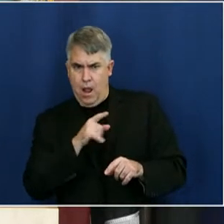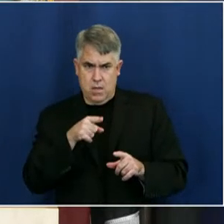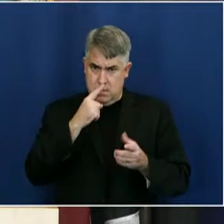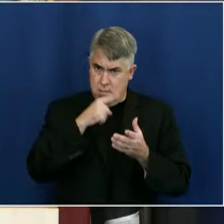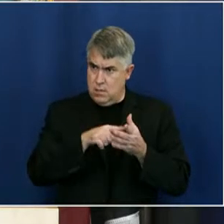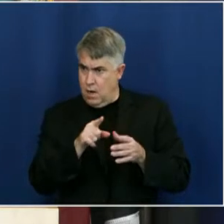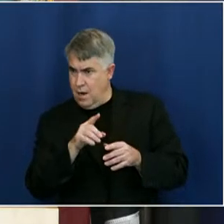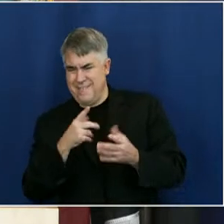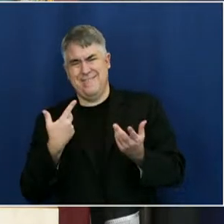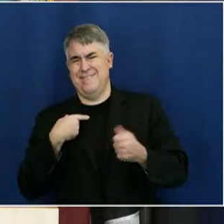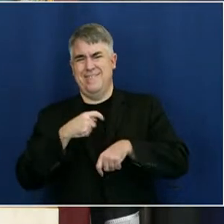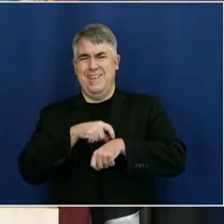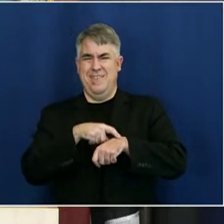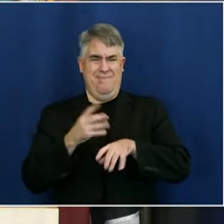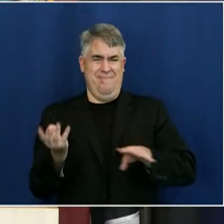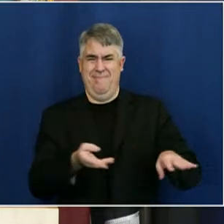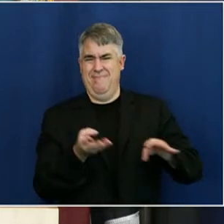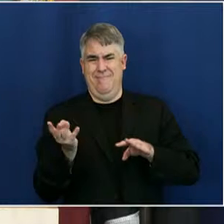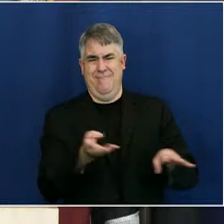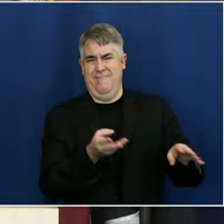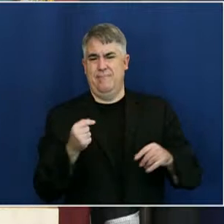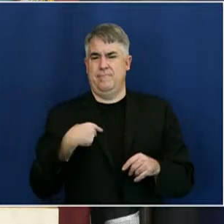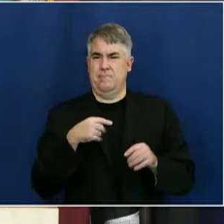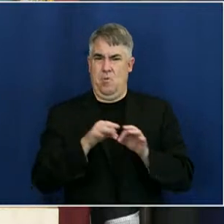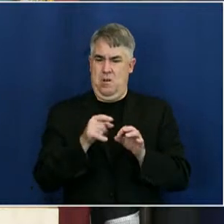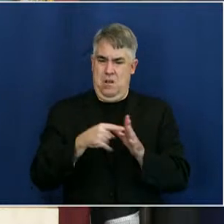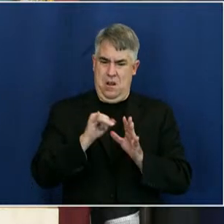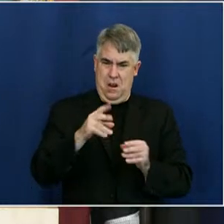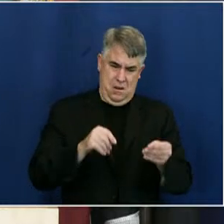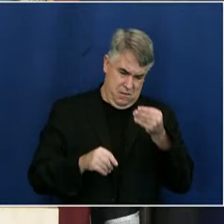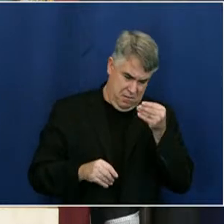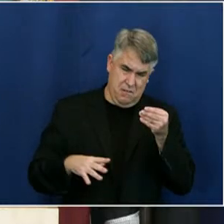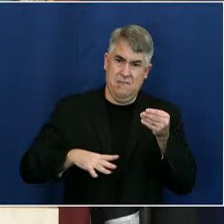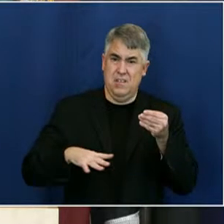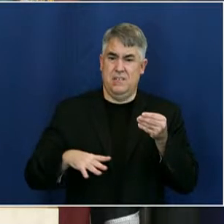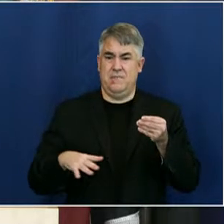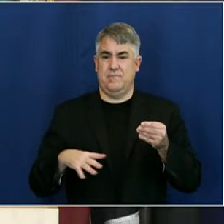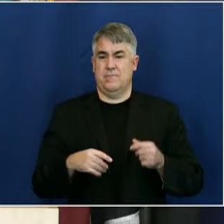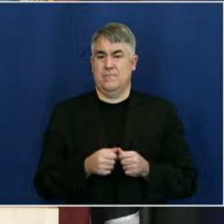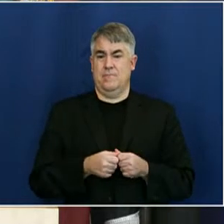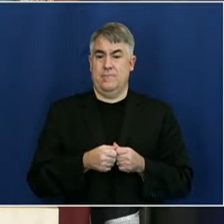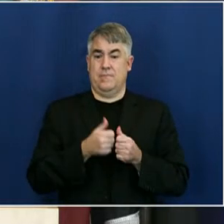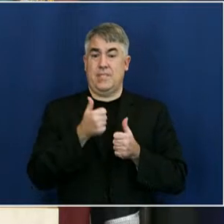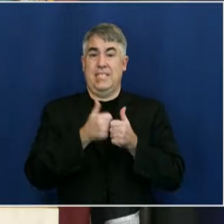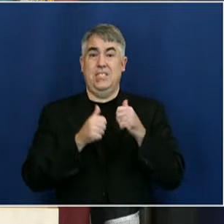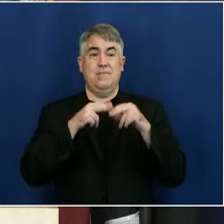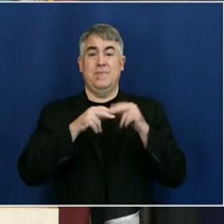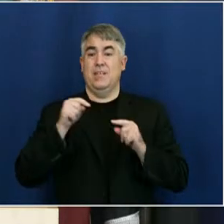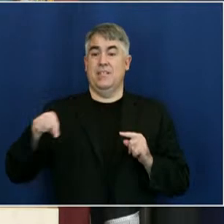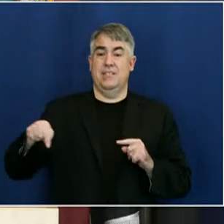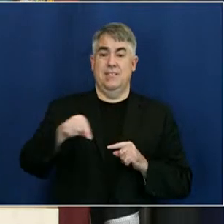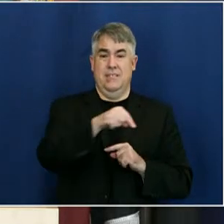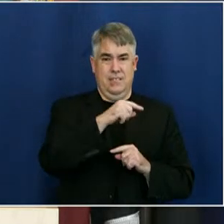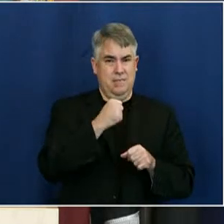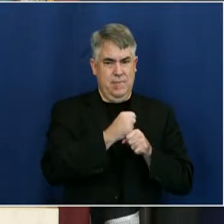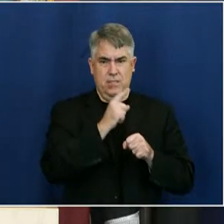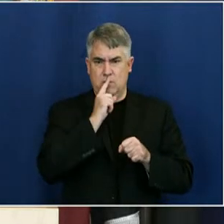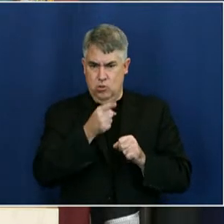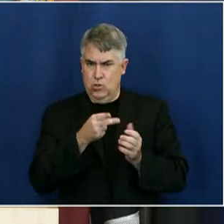So it is possible that people have slipped through, but each of our sites is doing the very best they can to keep people honest and hold to the tiers.